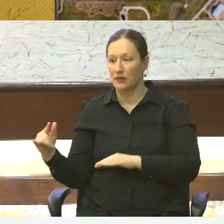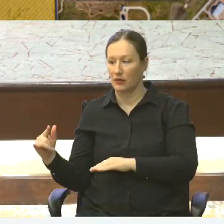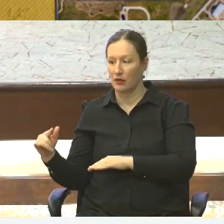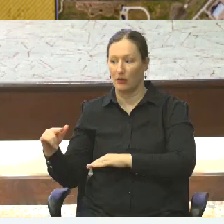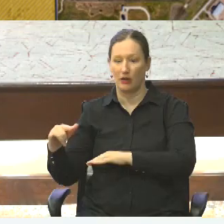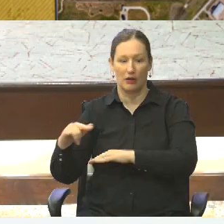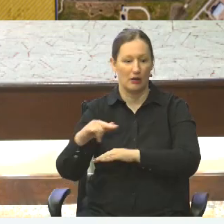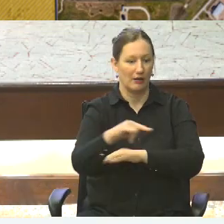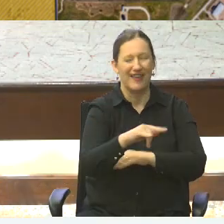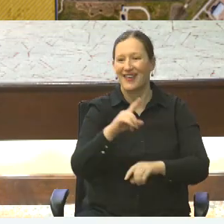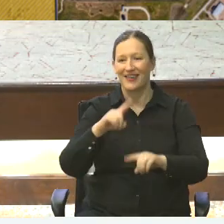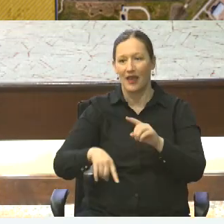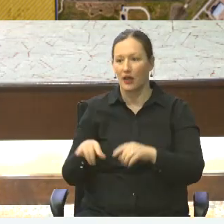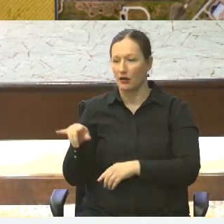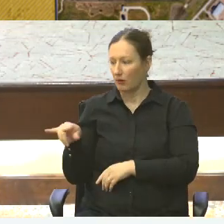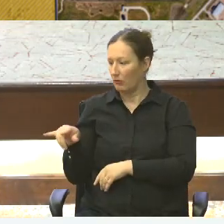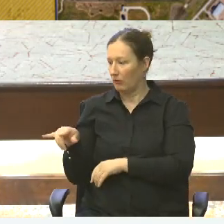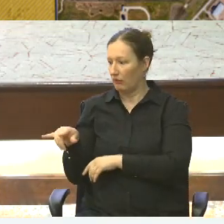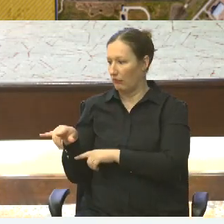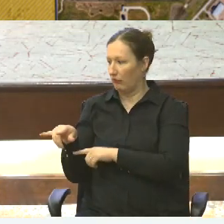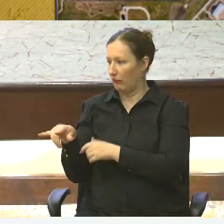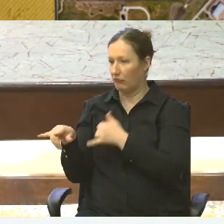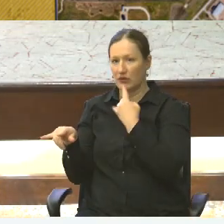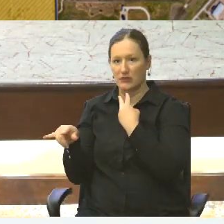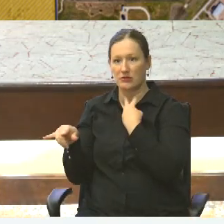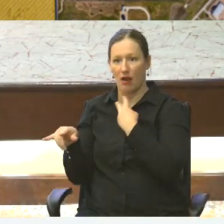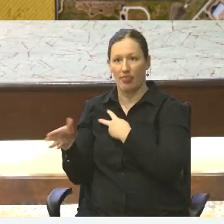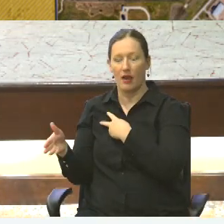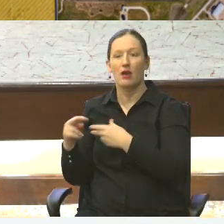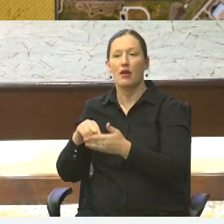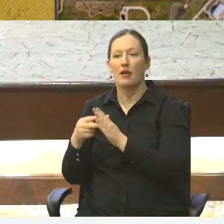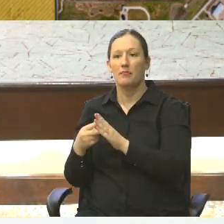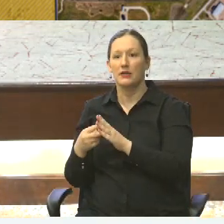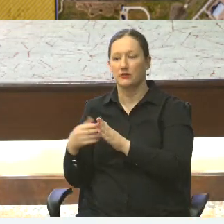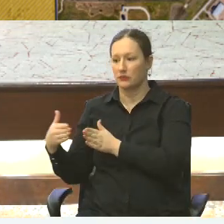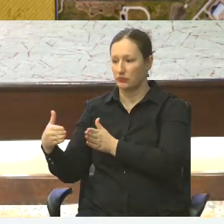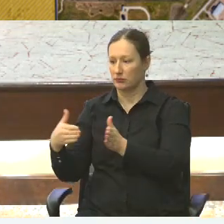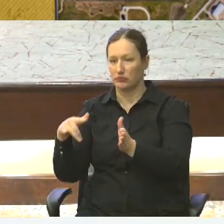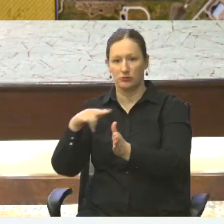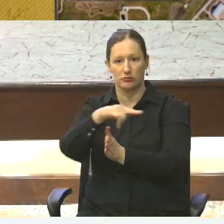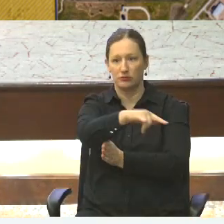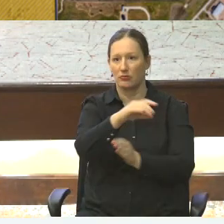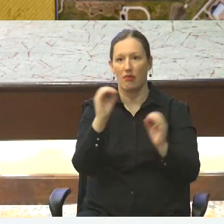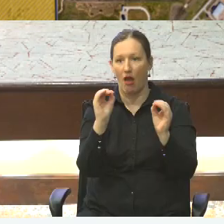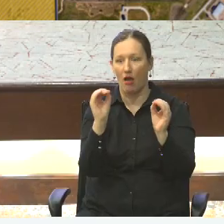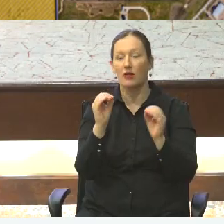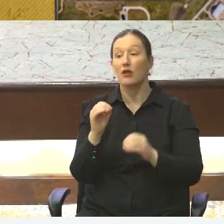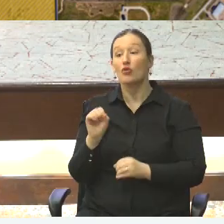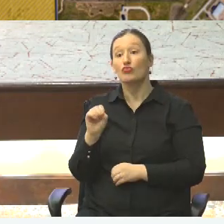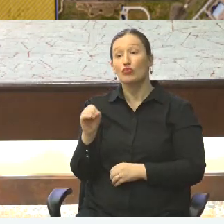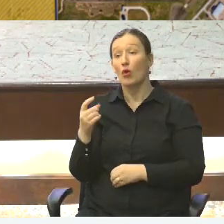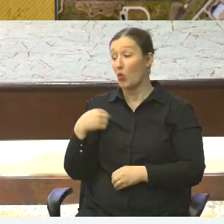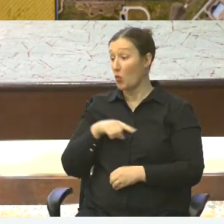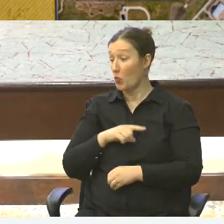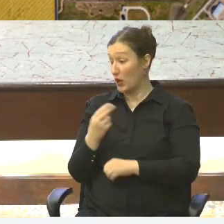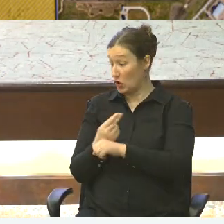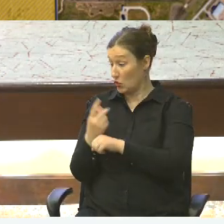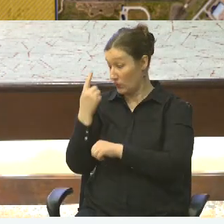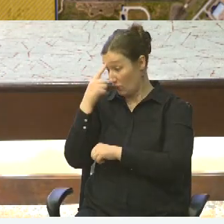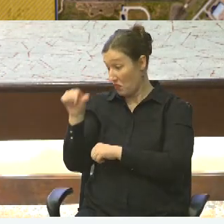property. There is no requirement for the city to utilize that land strictly for aviation use. So any type